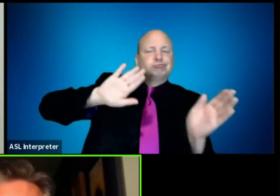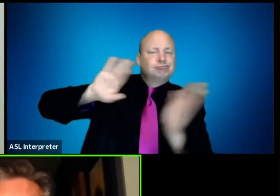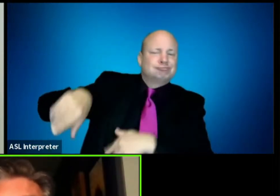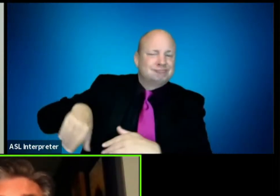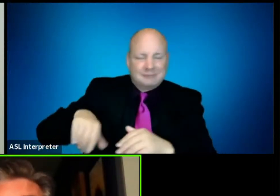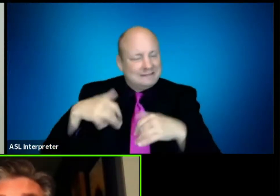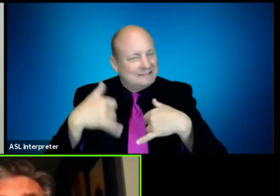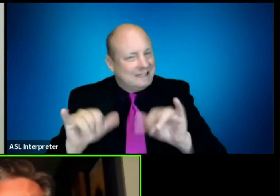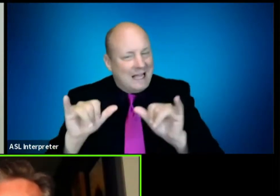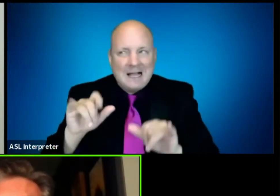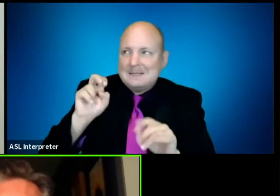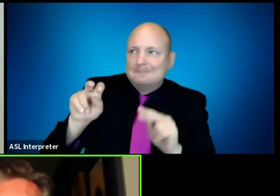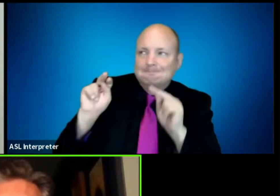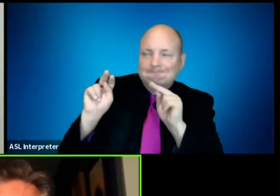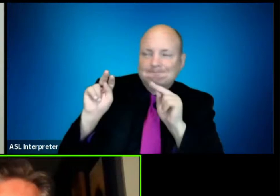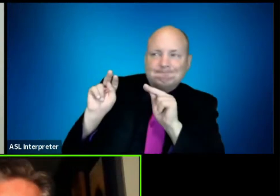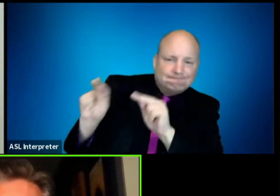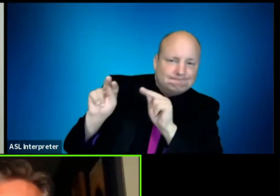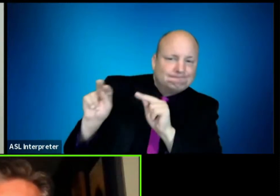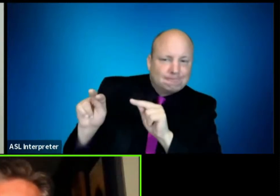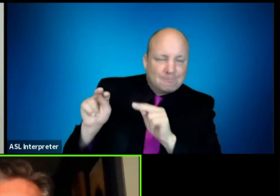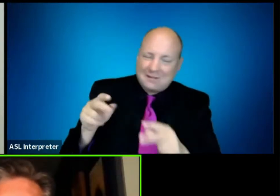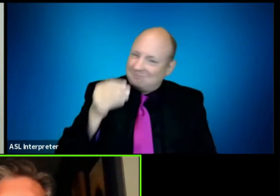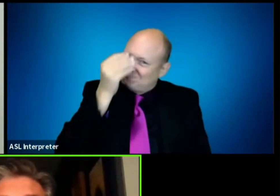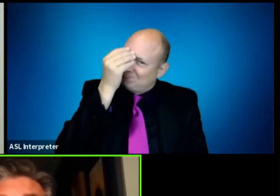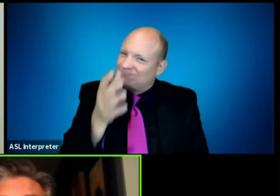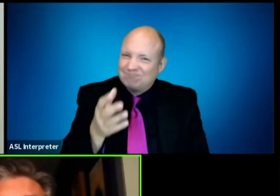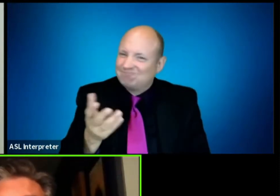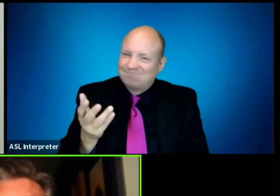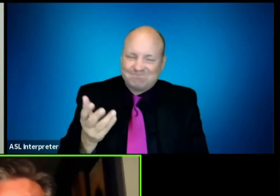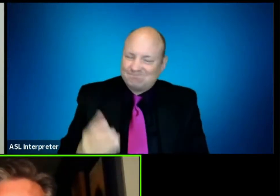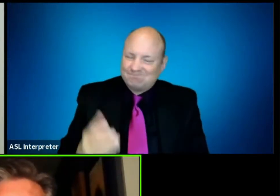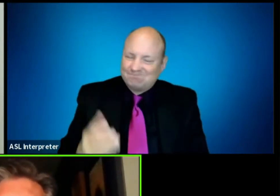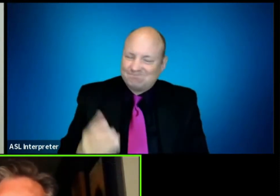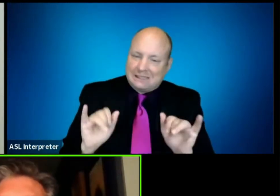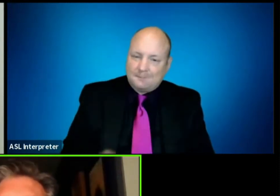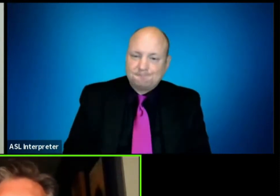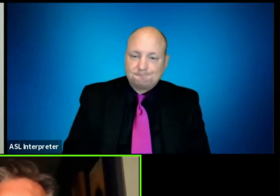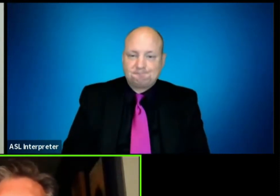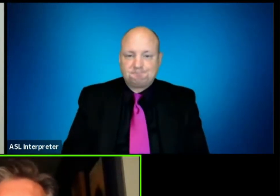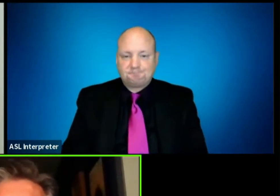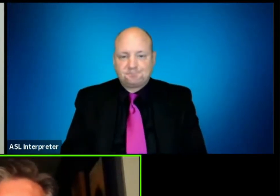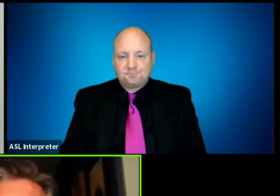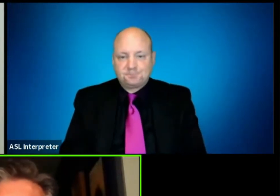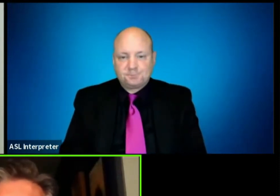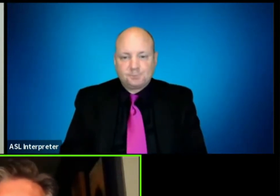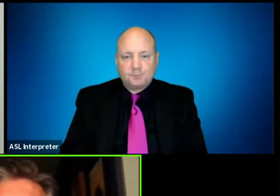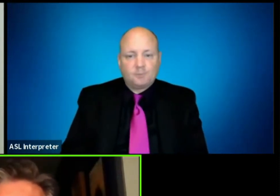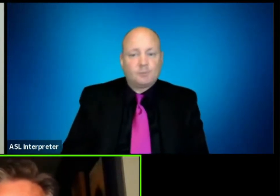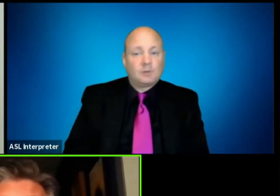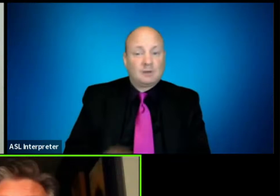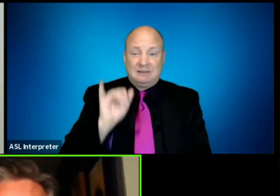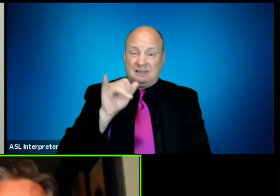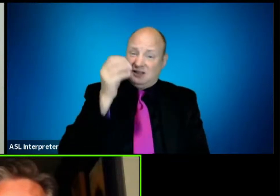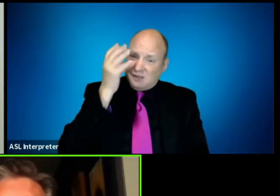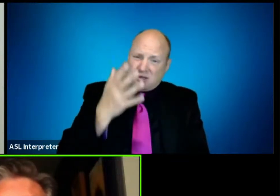continue to have some of the lowest overall case rates and death rates across the country. As bad as the crisis we're facing is right now, it